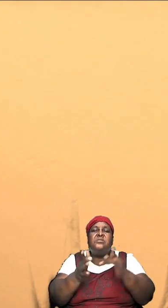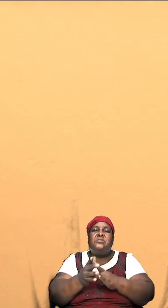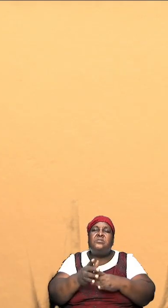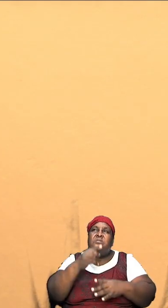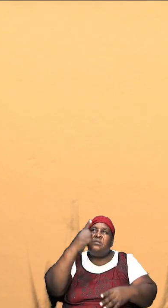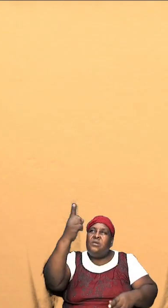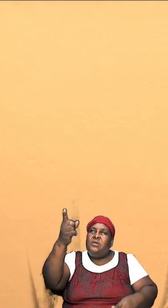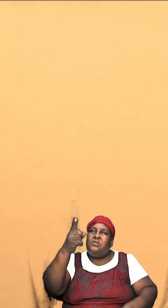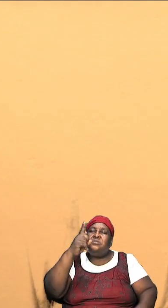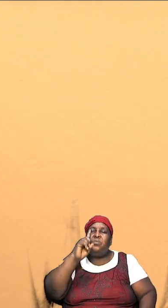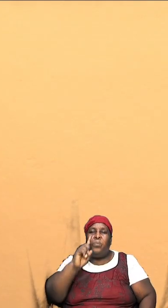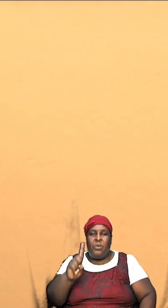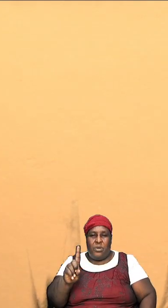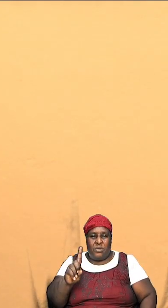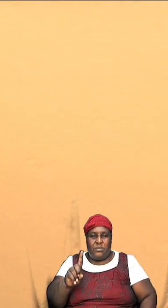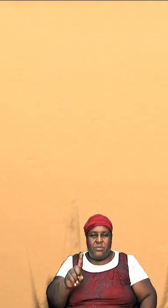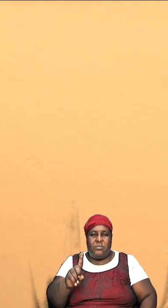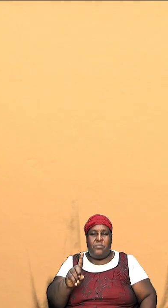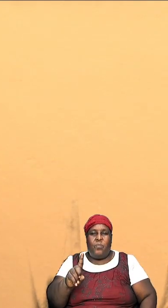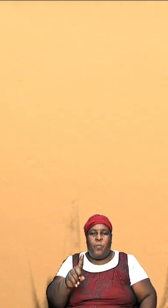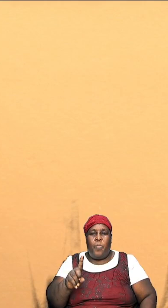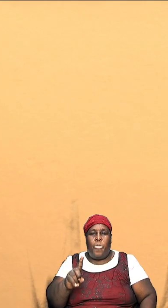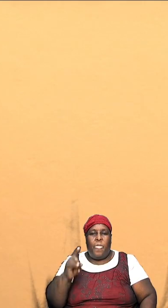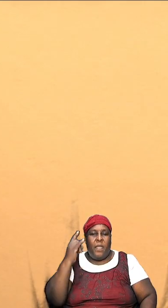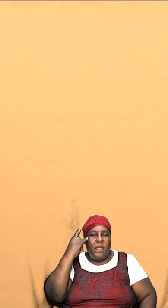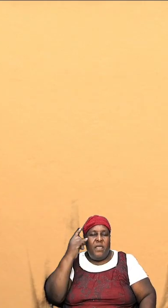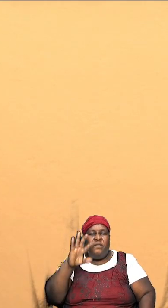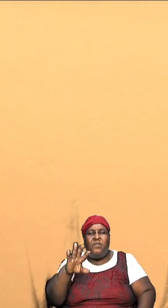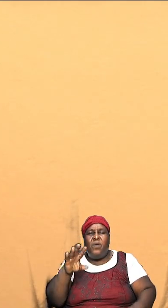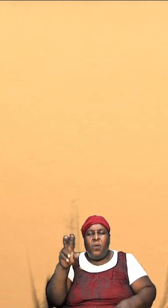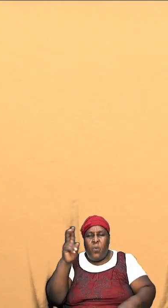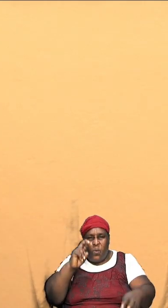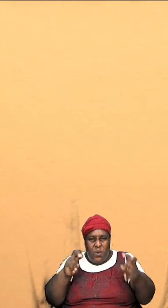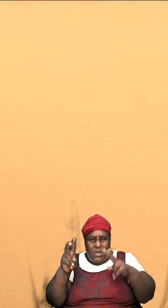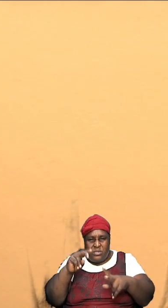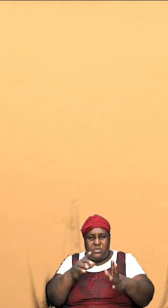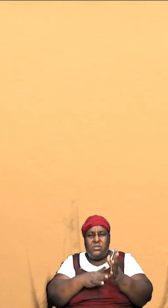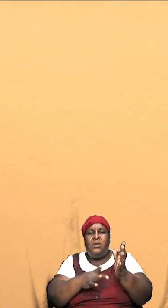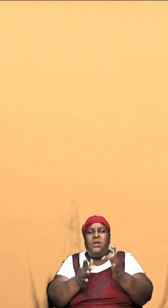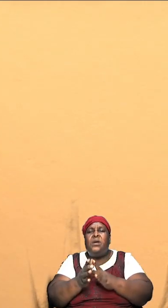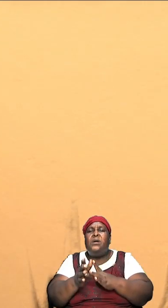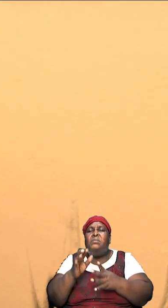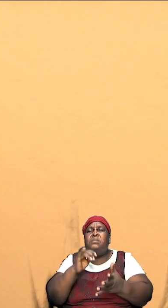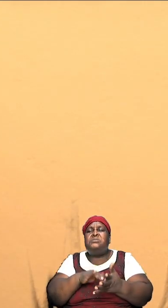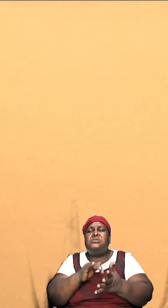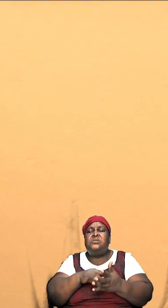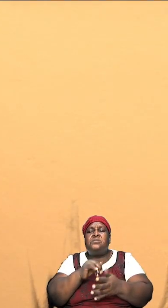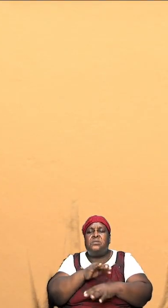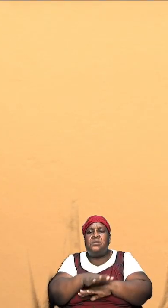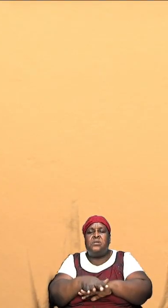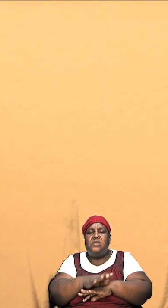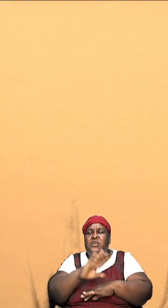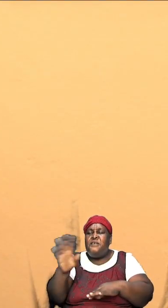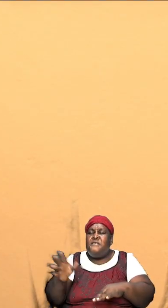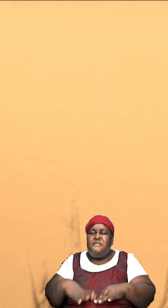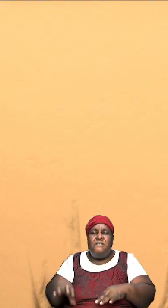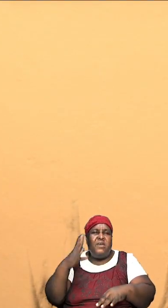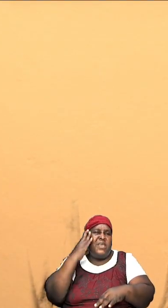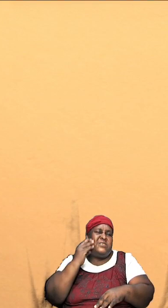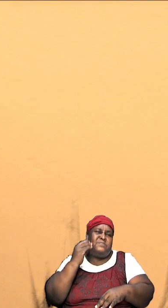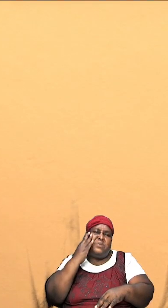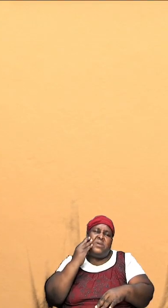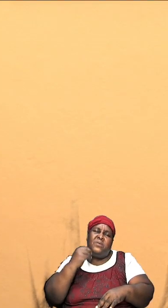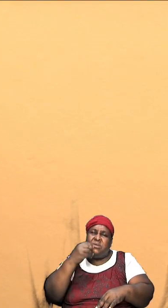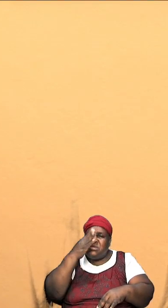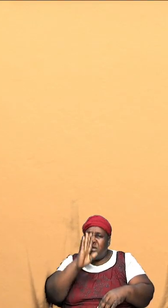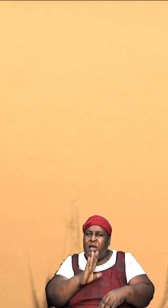one. If you're watching Bible study tonight and you are unsaved and you have never experienced God, you have